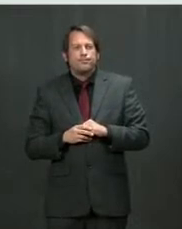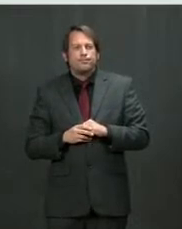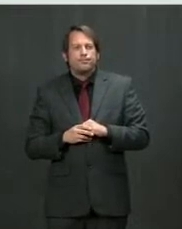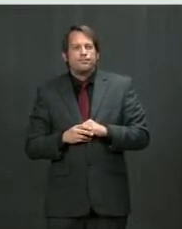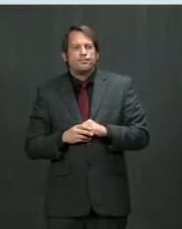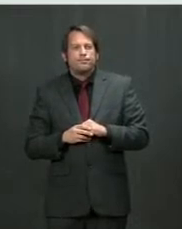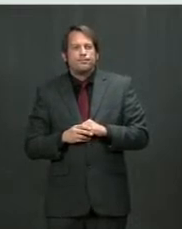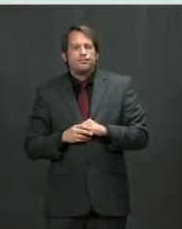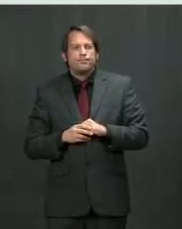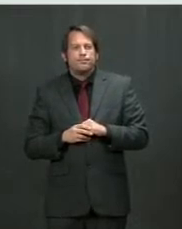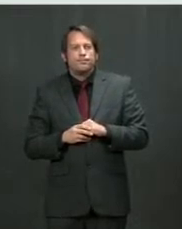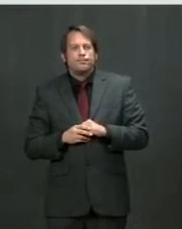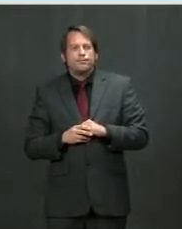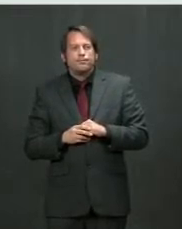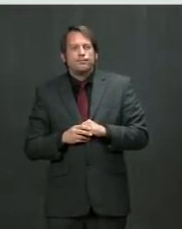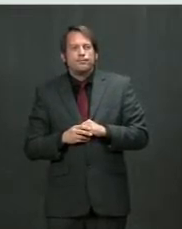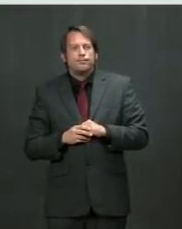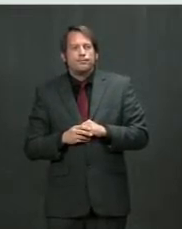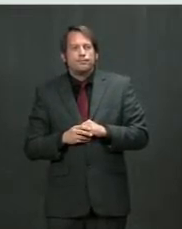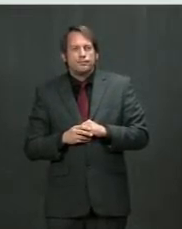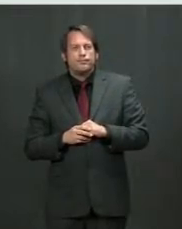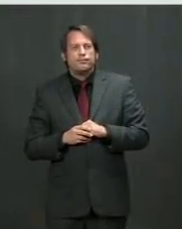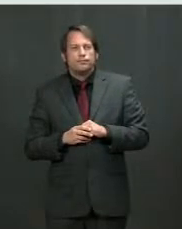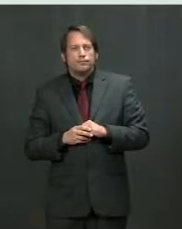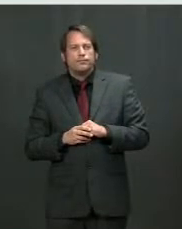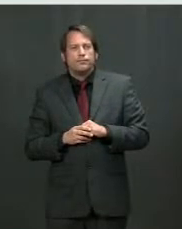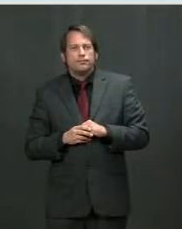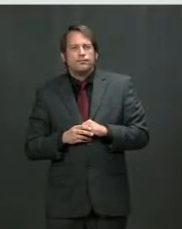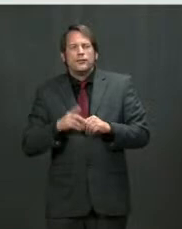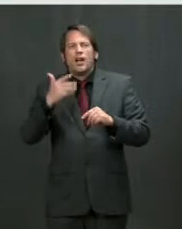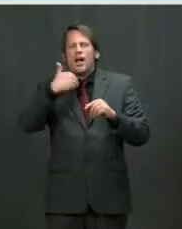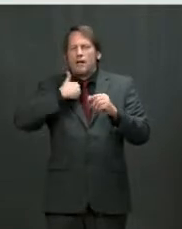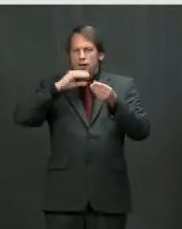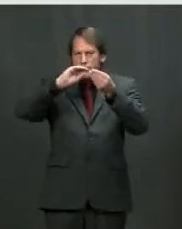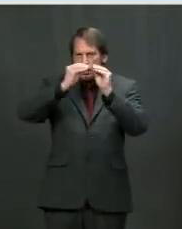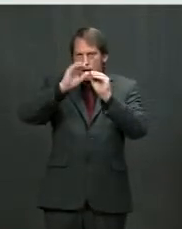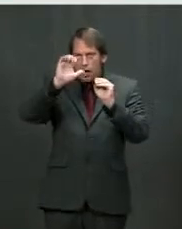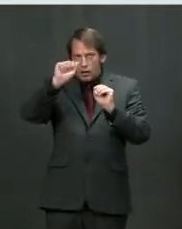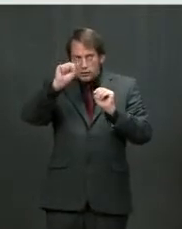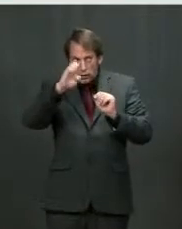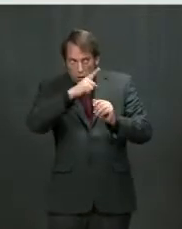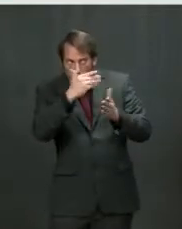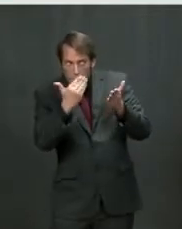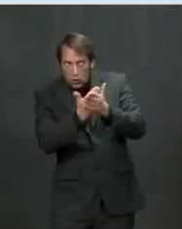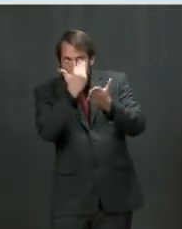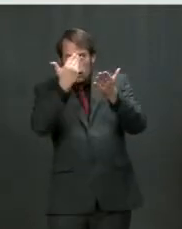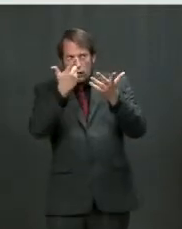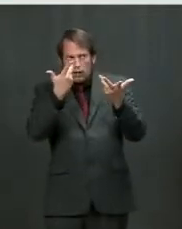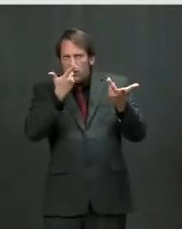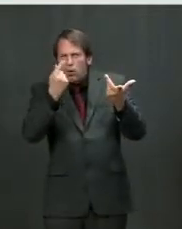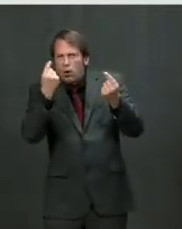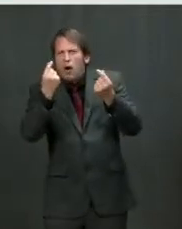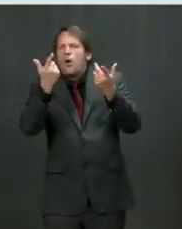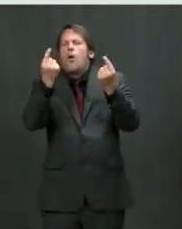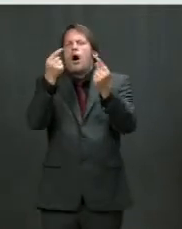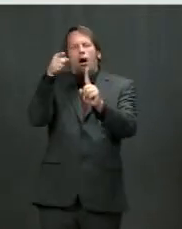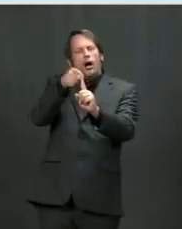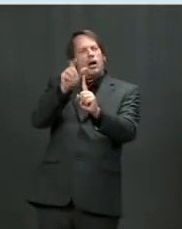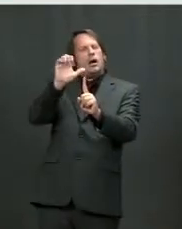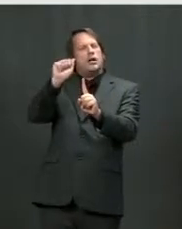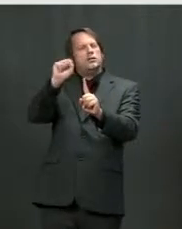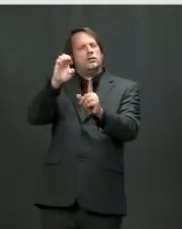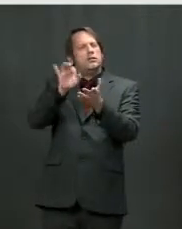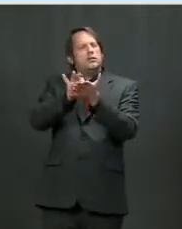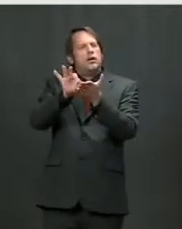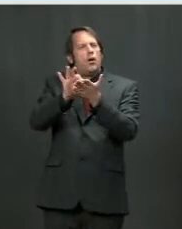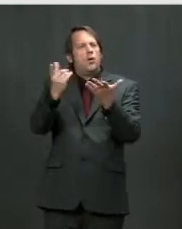don't we start with Dr. Walensky, and if you would like to add something, Dr. Fauci, you can add after that. Thank you for that question. You know, I